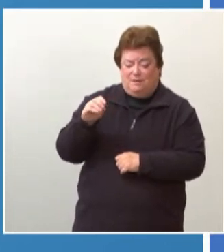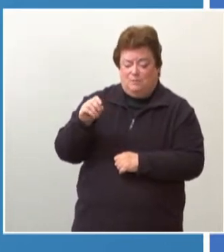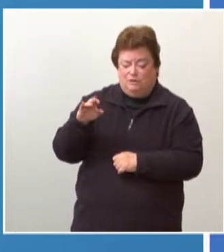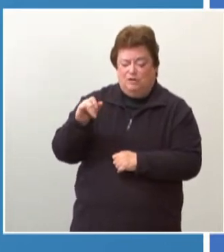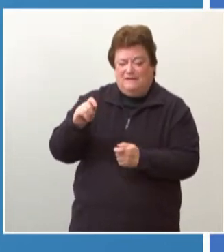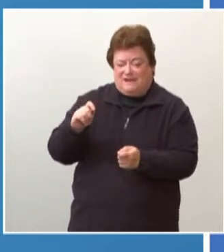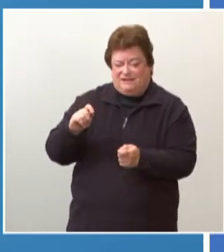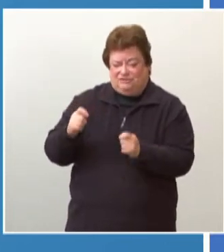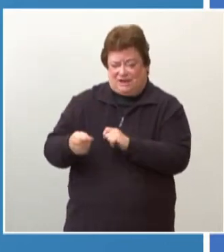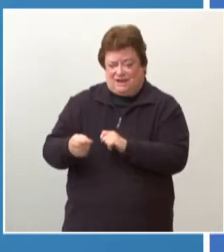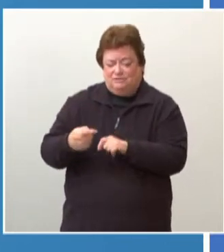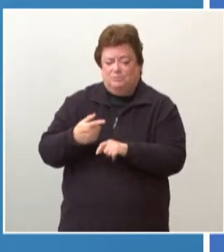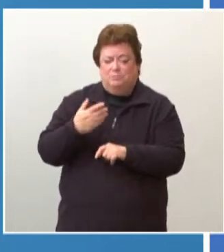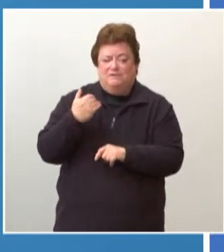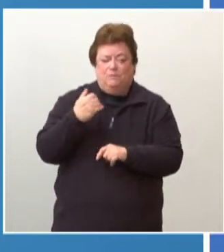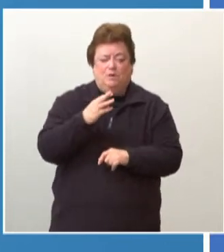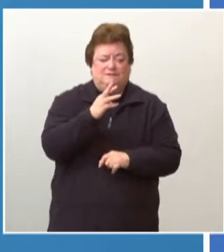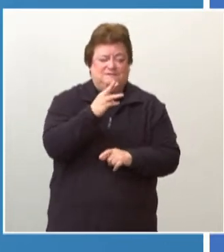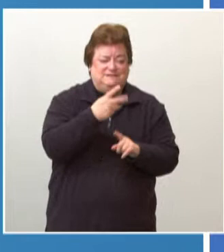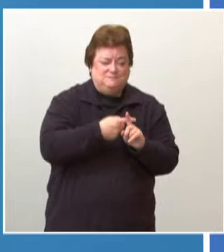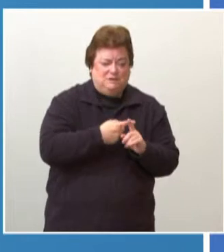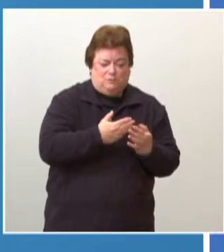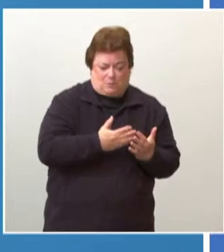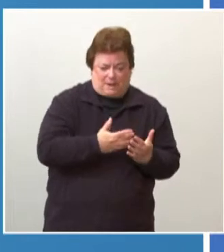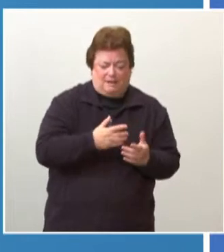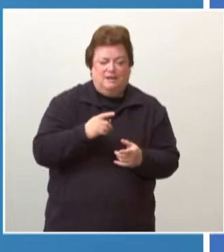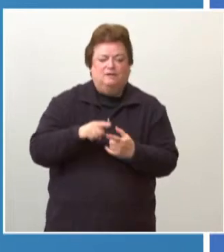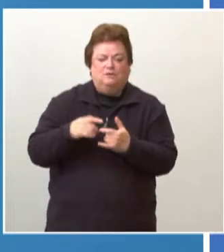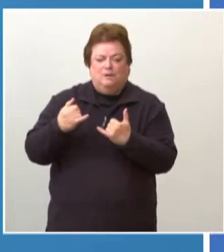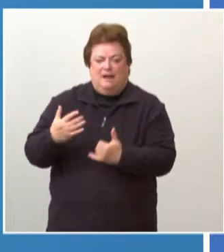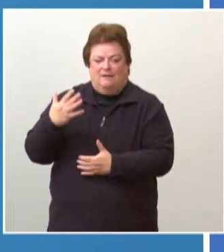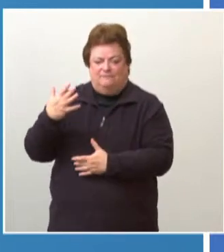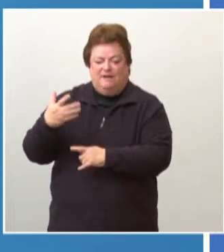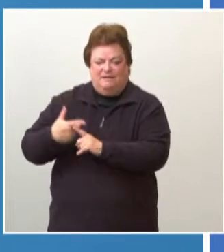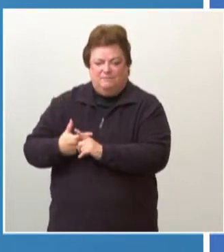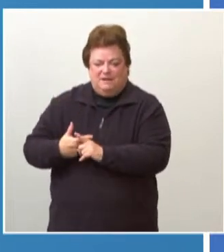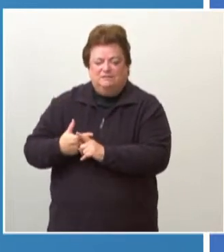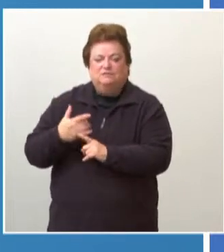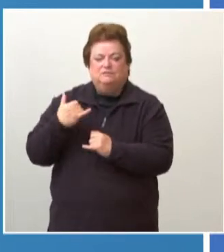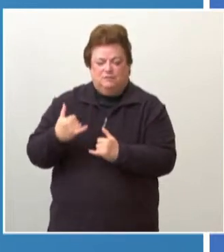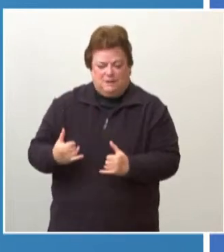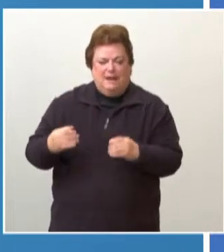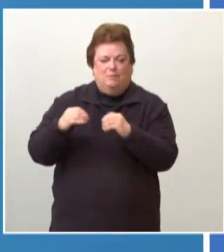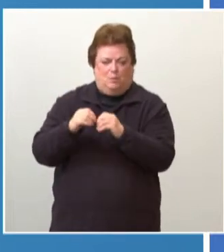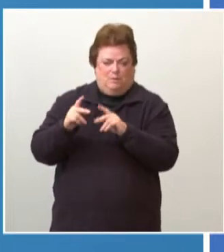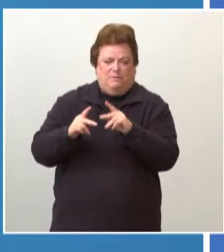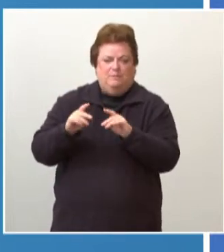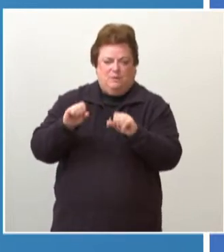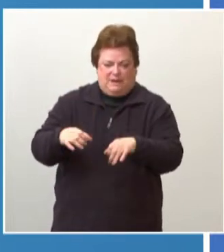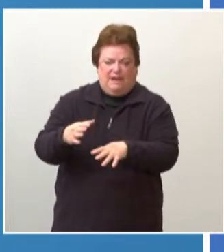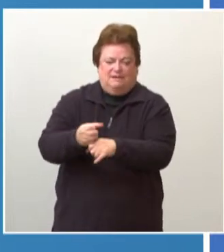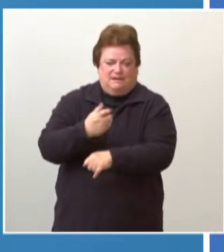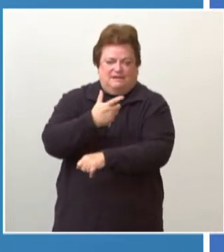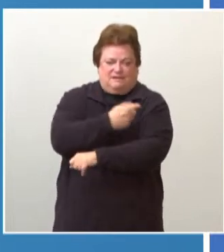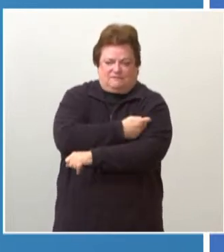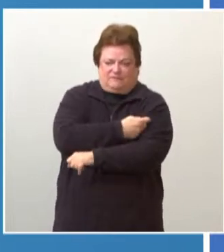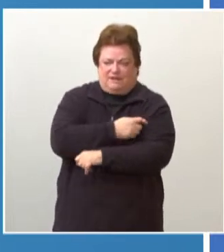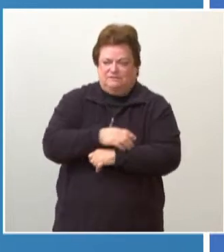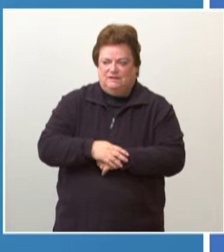was changed from 6 months to 5 months, so more of our residents are now eligible.